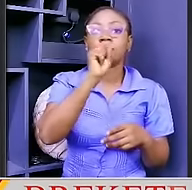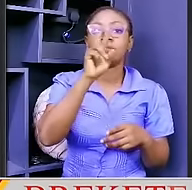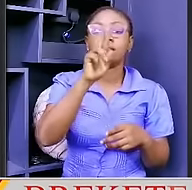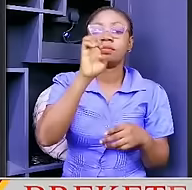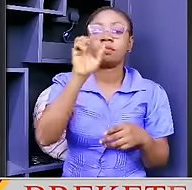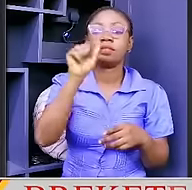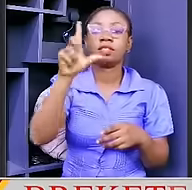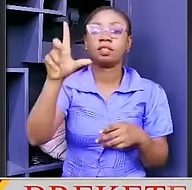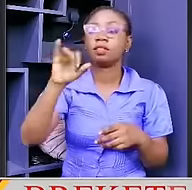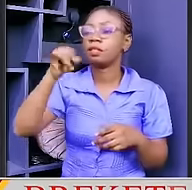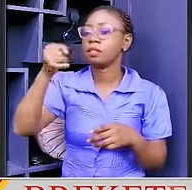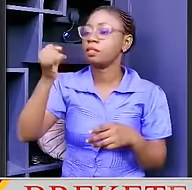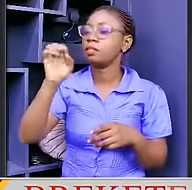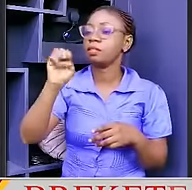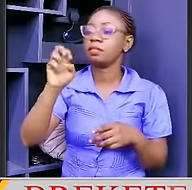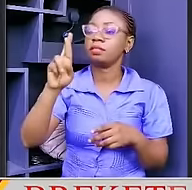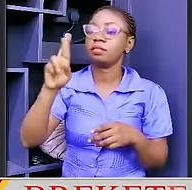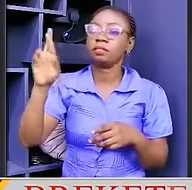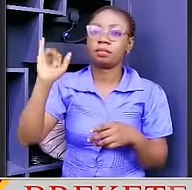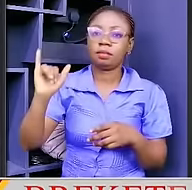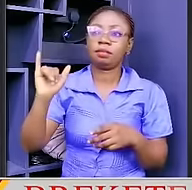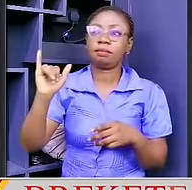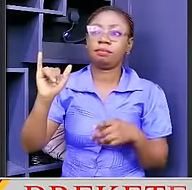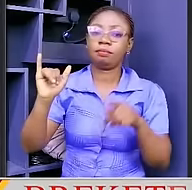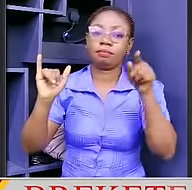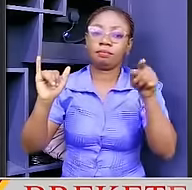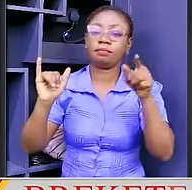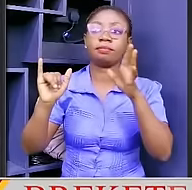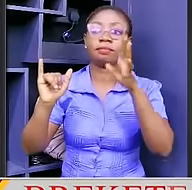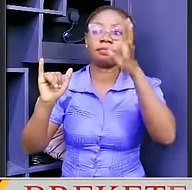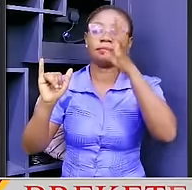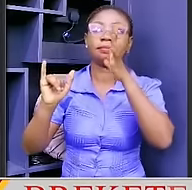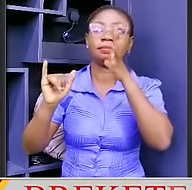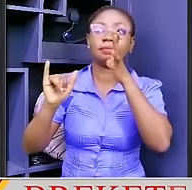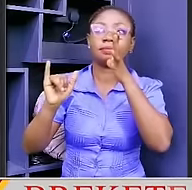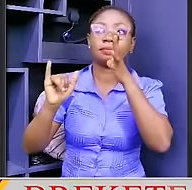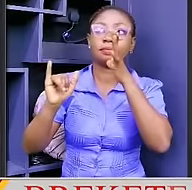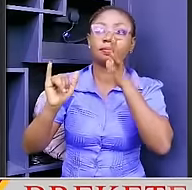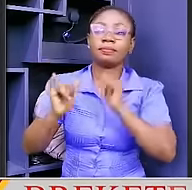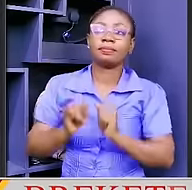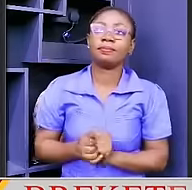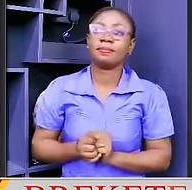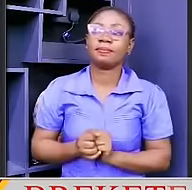your mama be this? Yes, sir. My mother. Okay. Israel Jerry. Yes, sir.